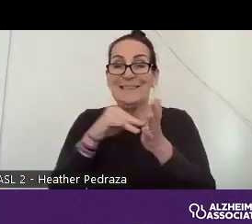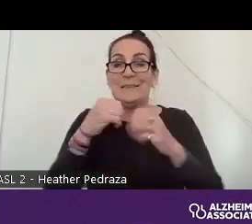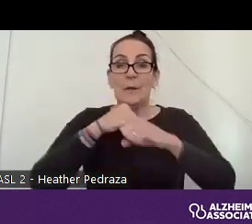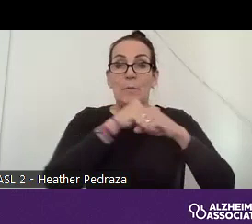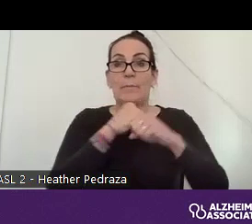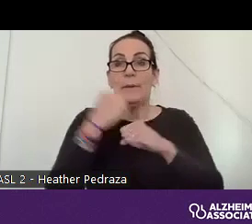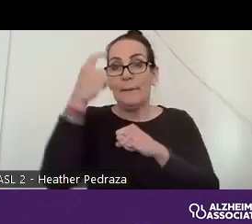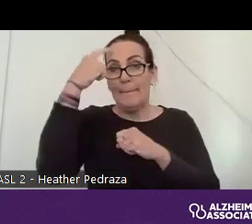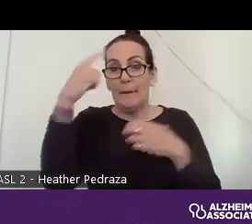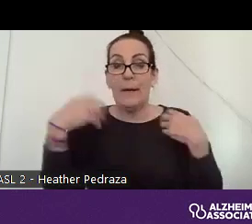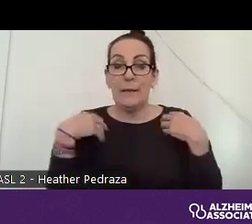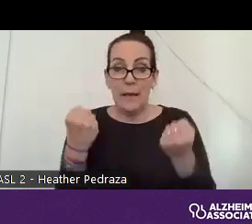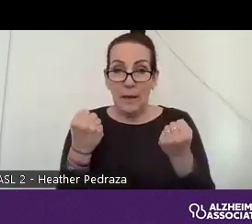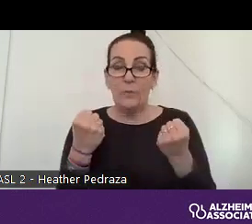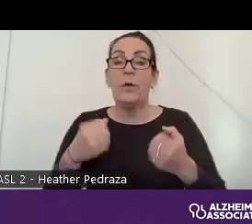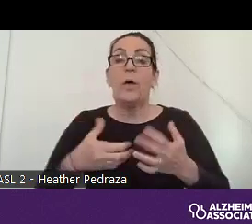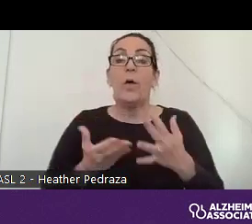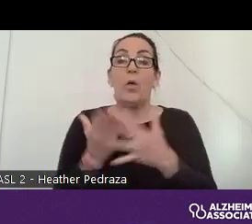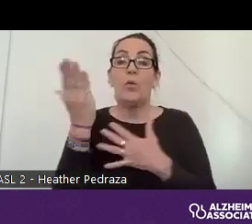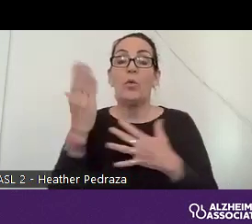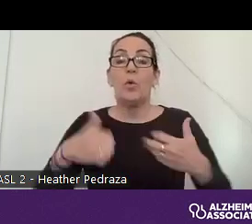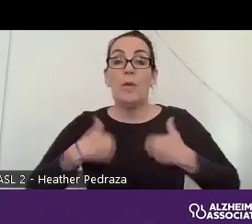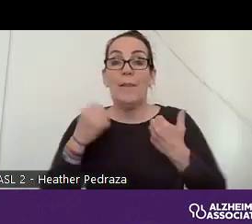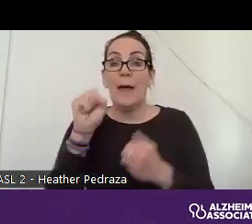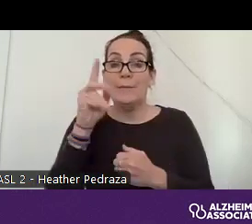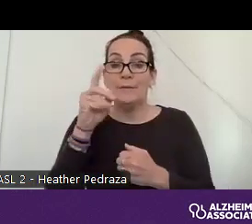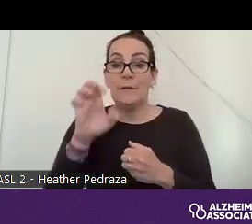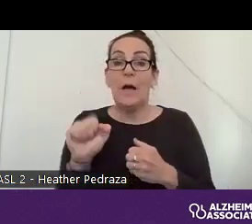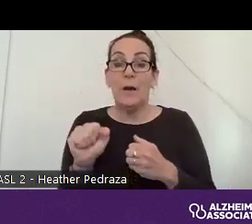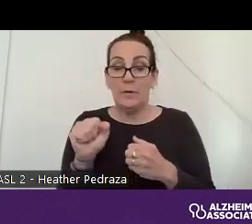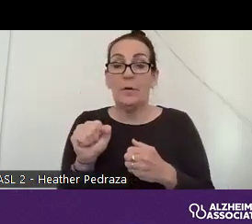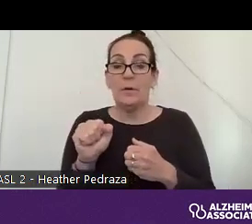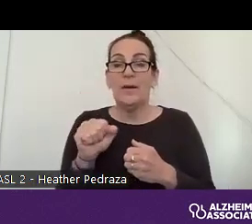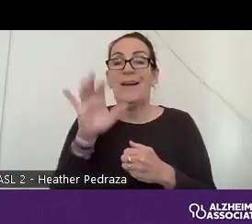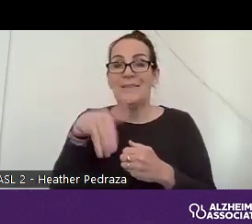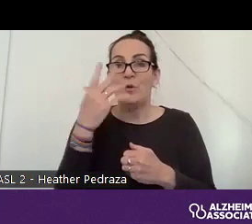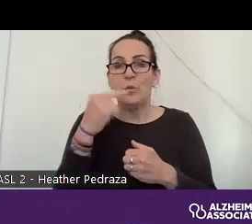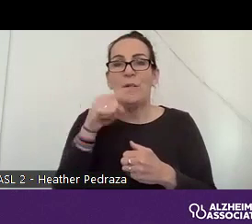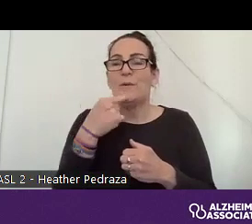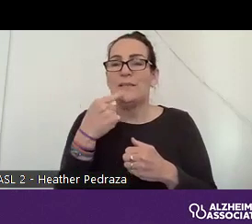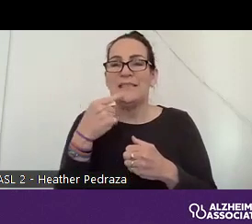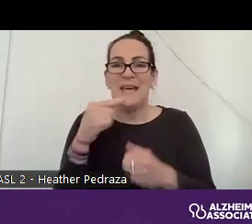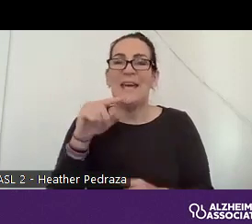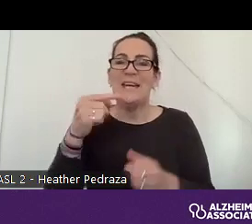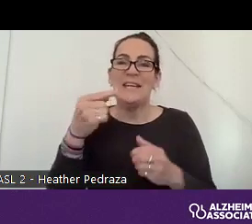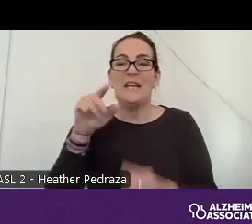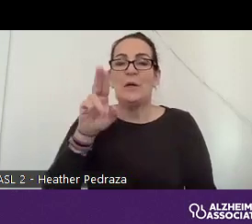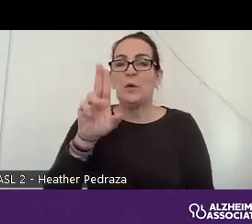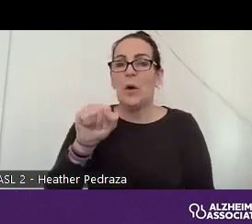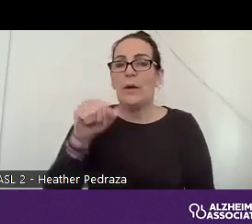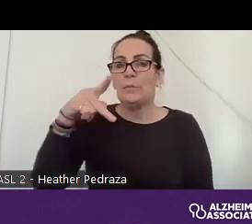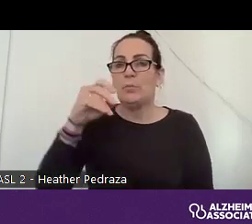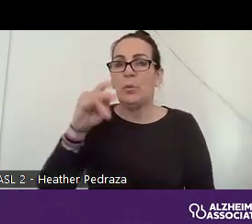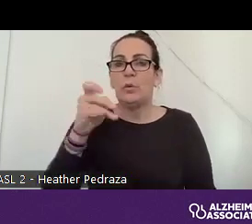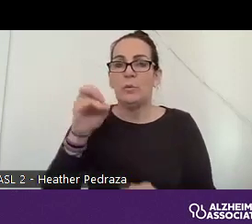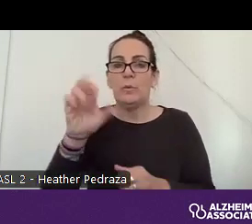lifestyle intervention to reduce risk. It's a mouthful, that's why we just call it the Pointer study. But one of the sites for